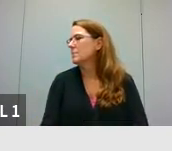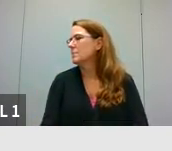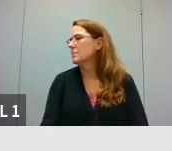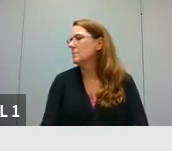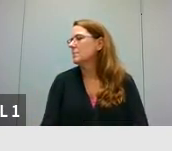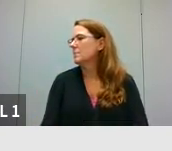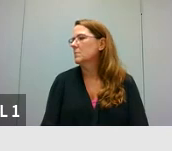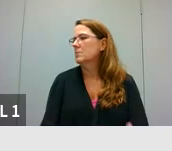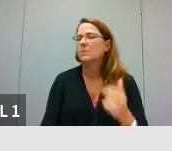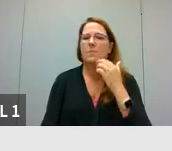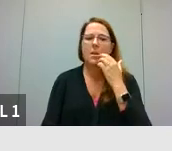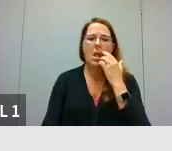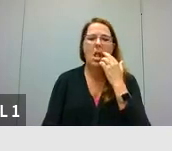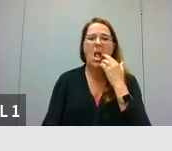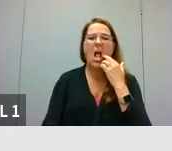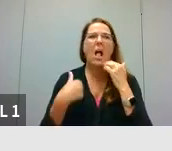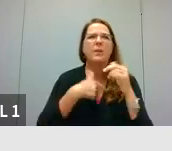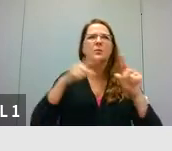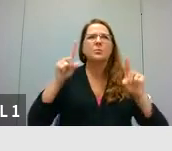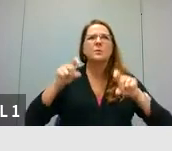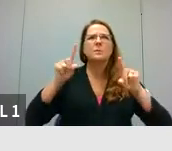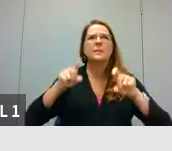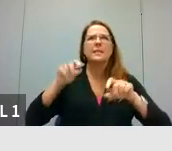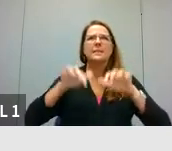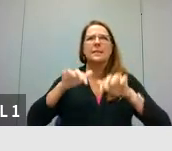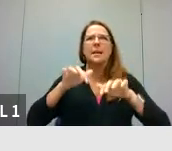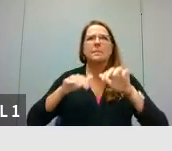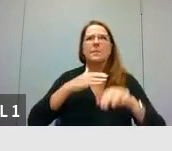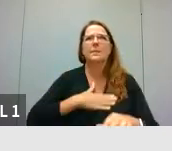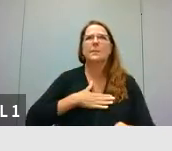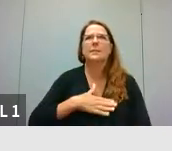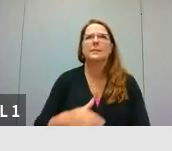you can do some test typing, please.